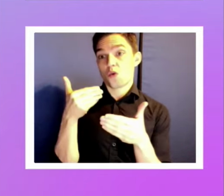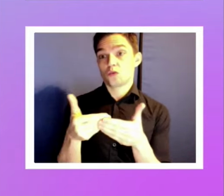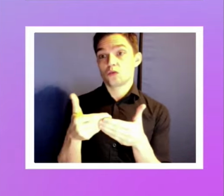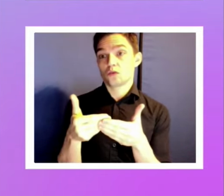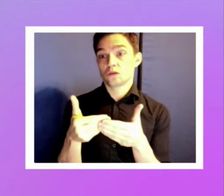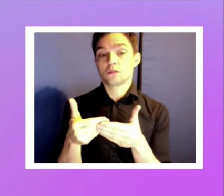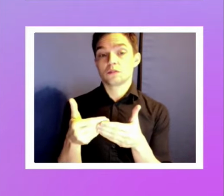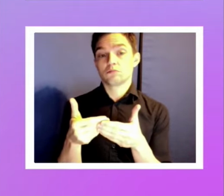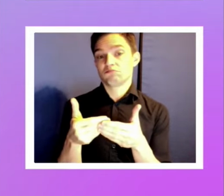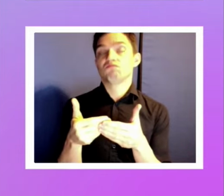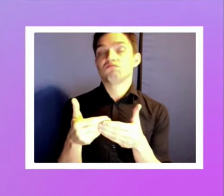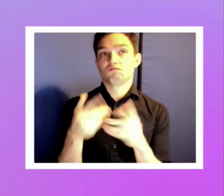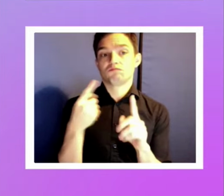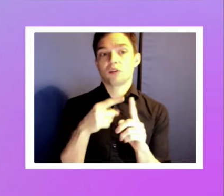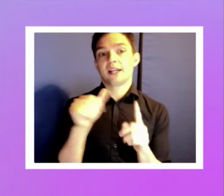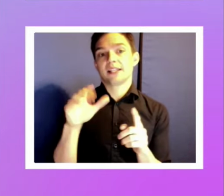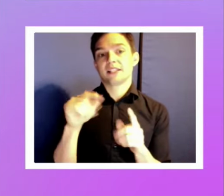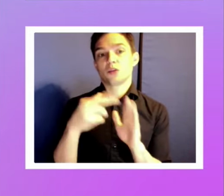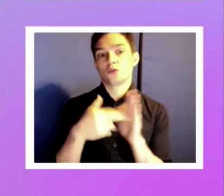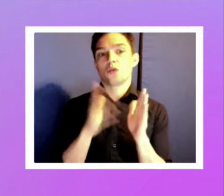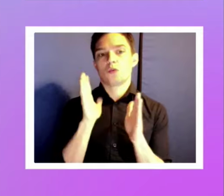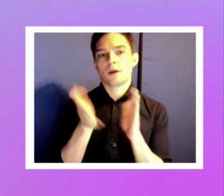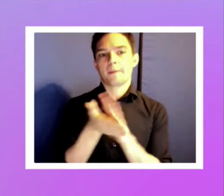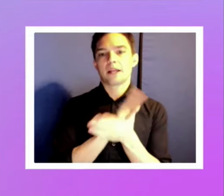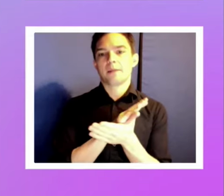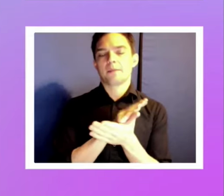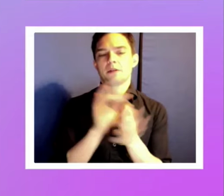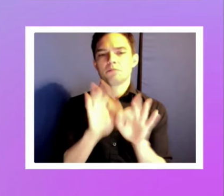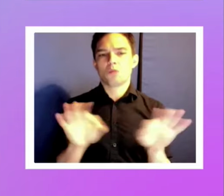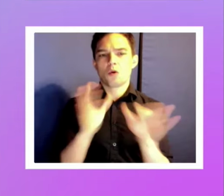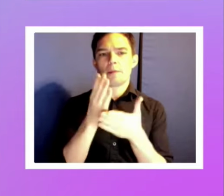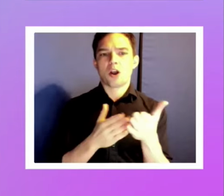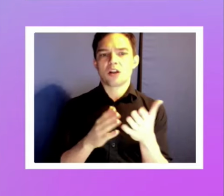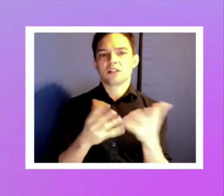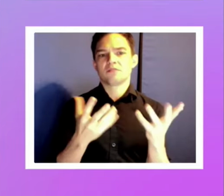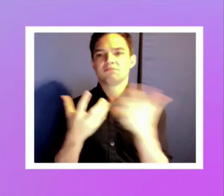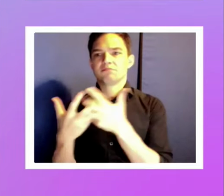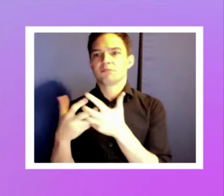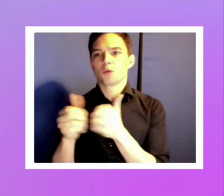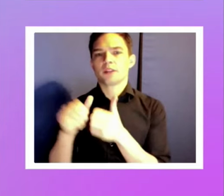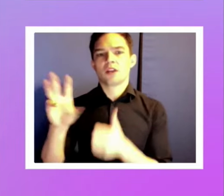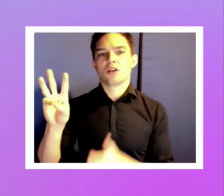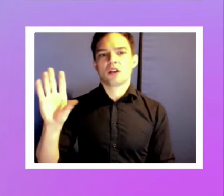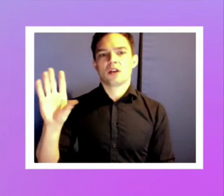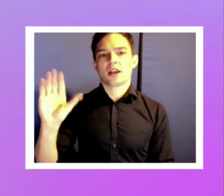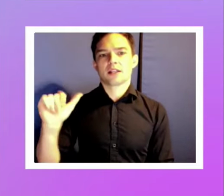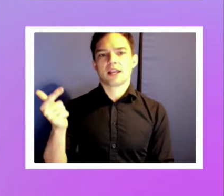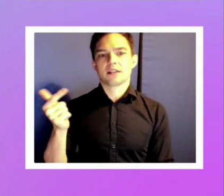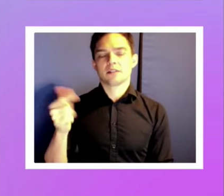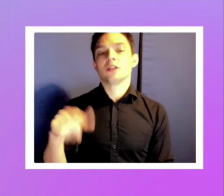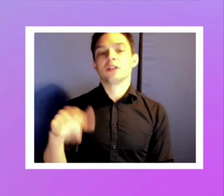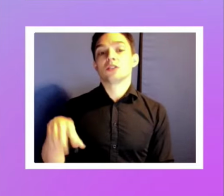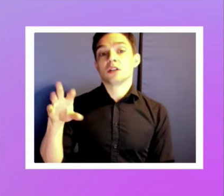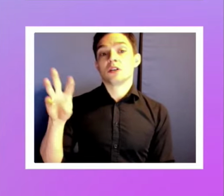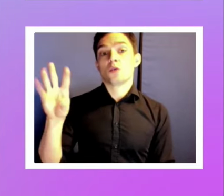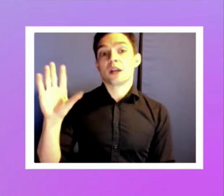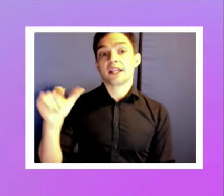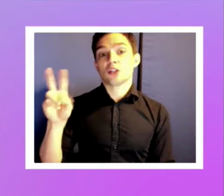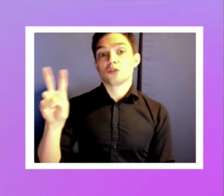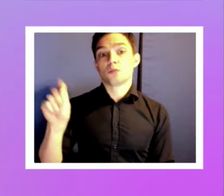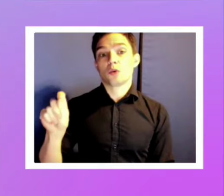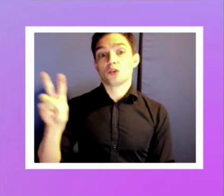to the point where ACT rules will become an integral part of WCAG. So WCAG 2.2 will